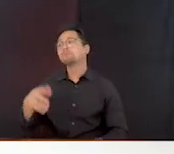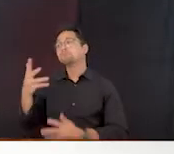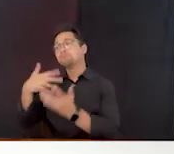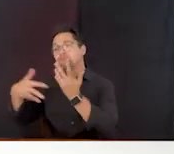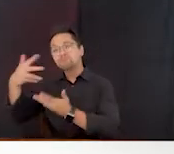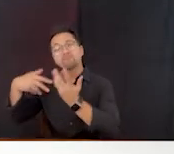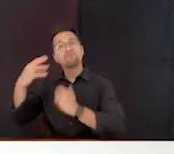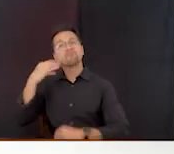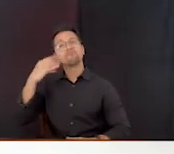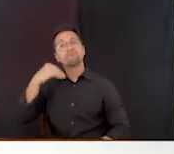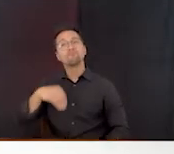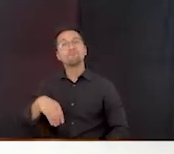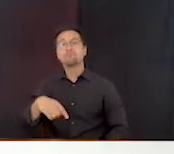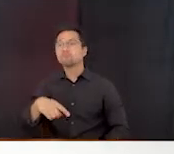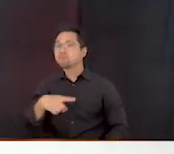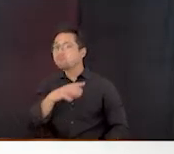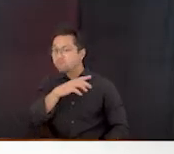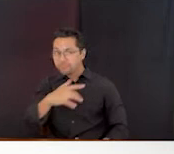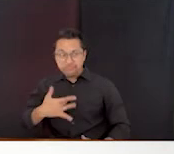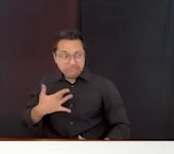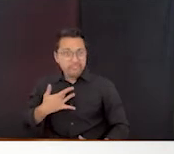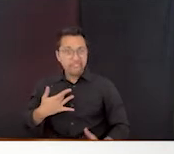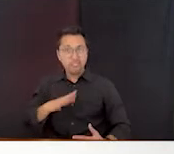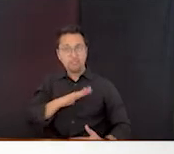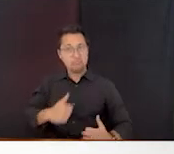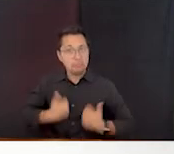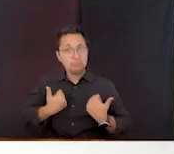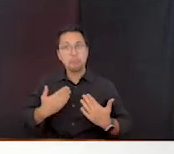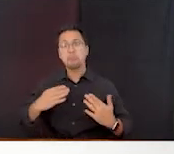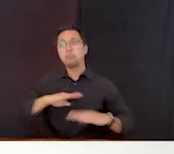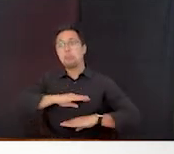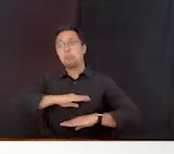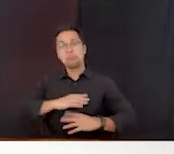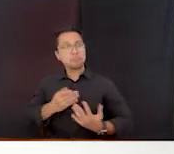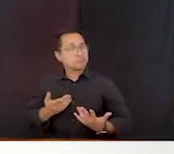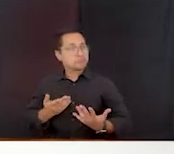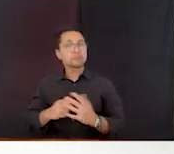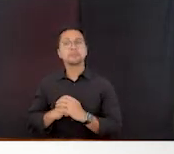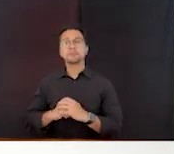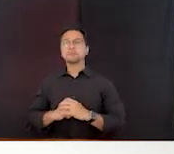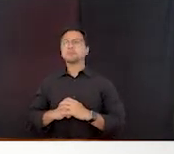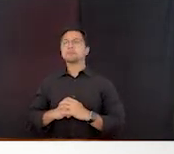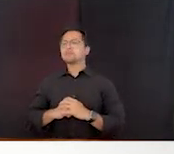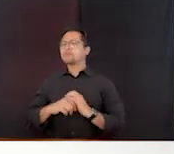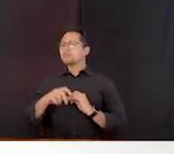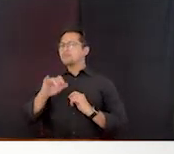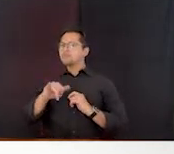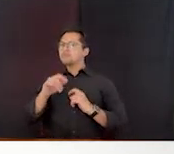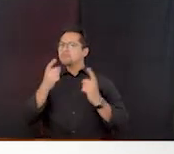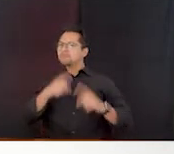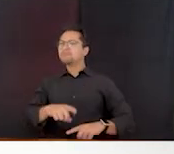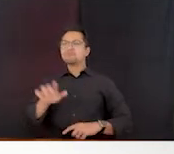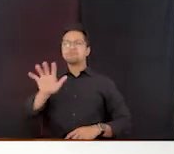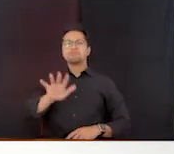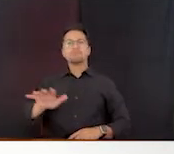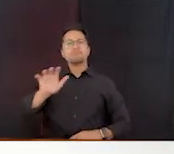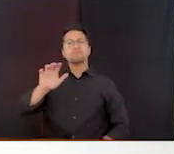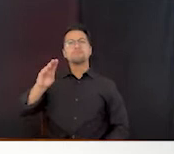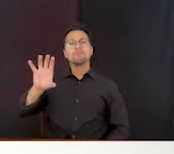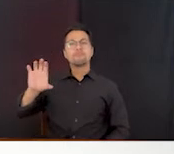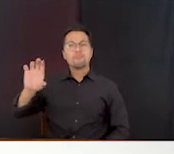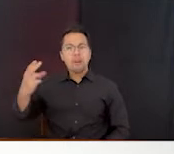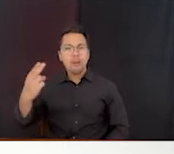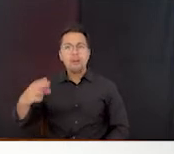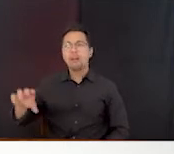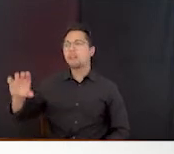broadly, what this survey measured was we asked students at FSU about their educational experiences, their